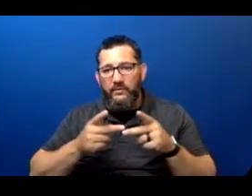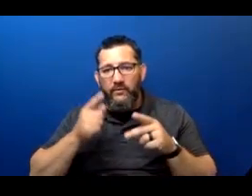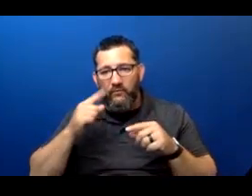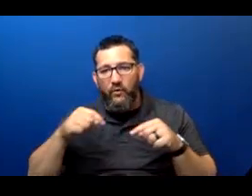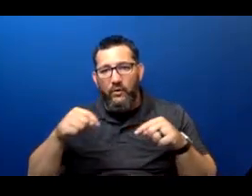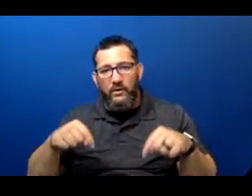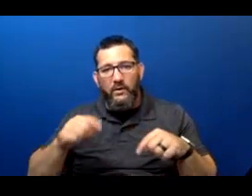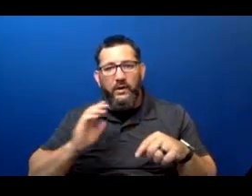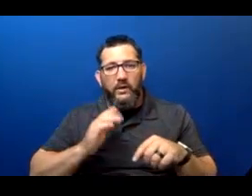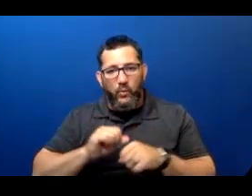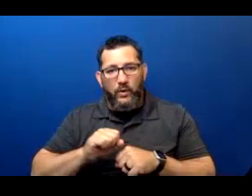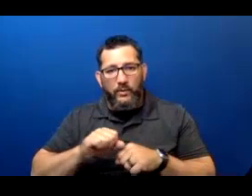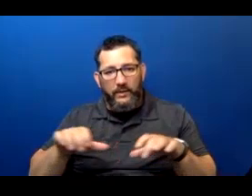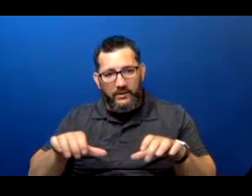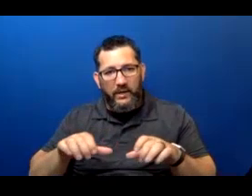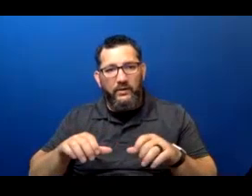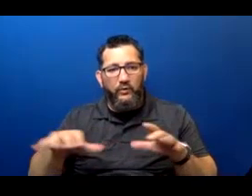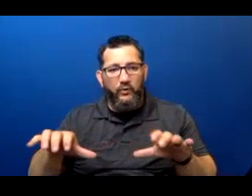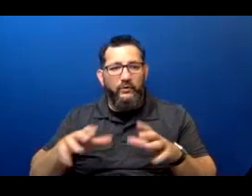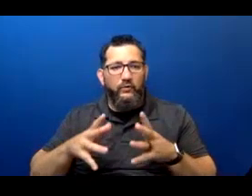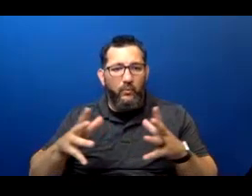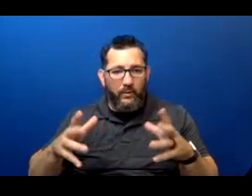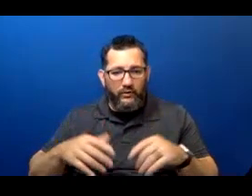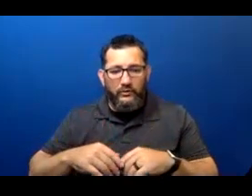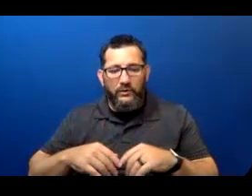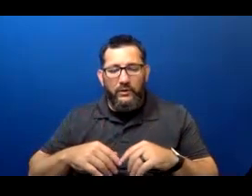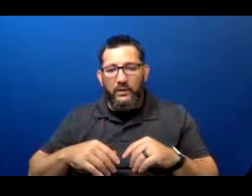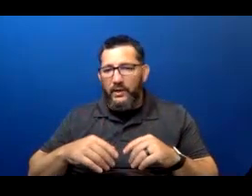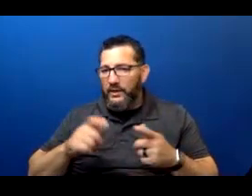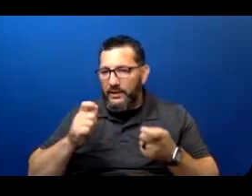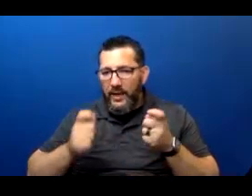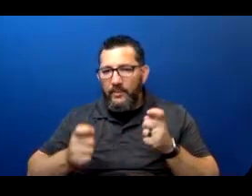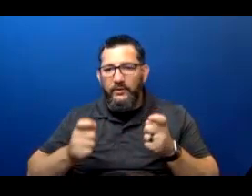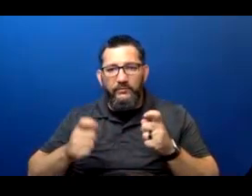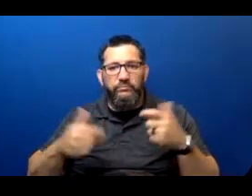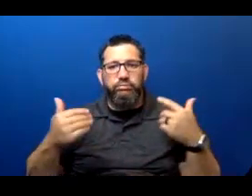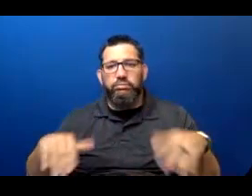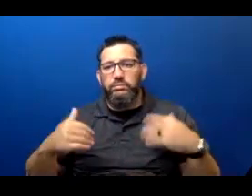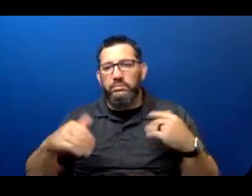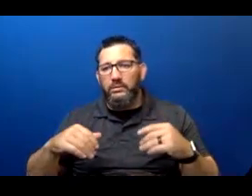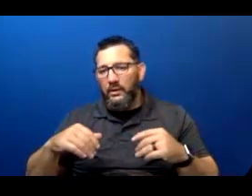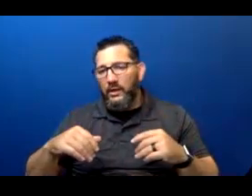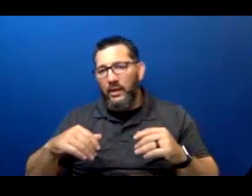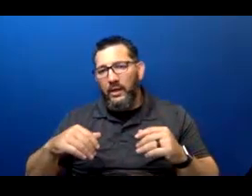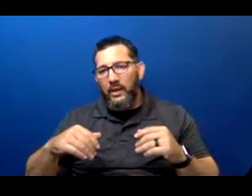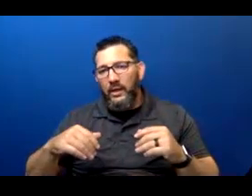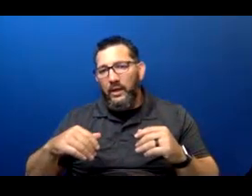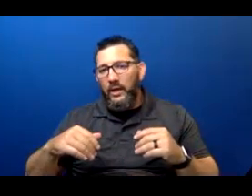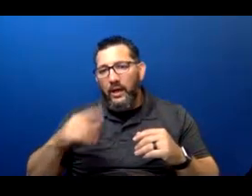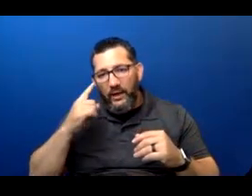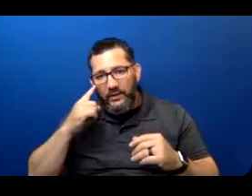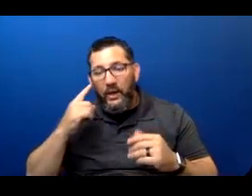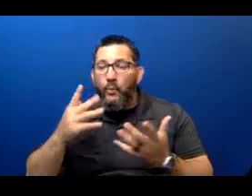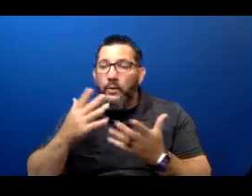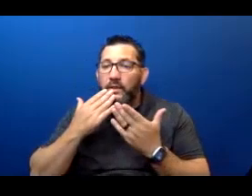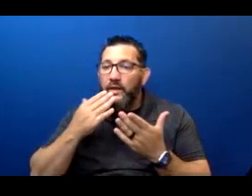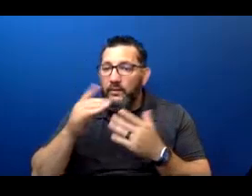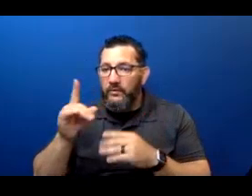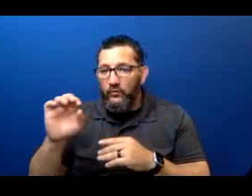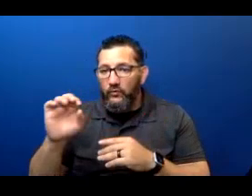do, because they are doing so much and being so adaptive through this space. I thank you, Ms. Dorsch, for being